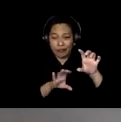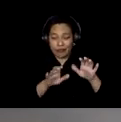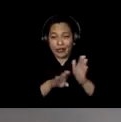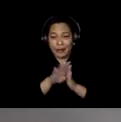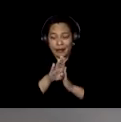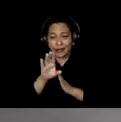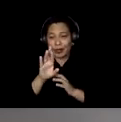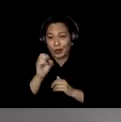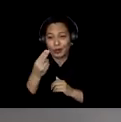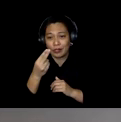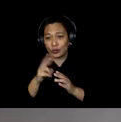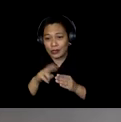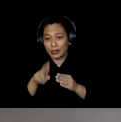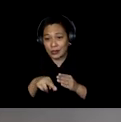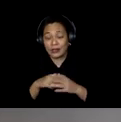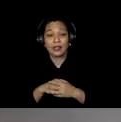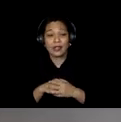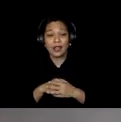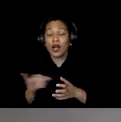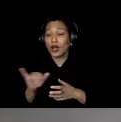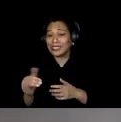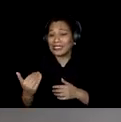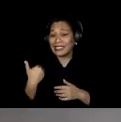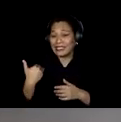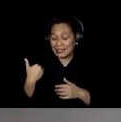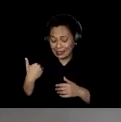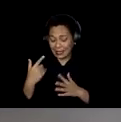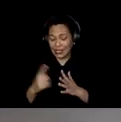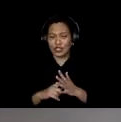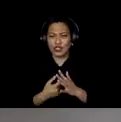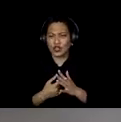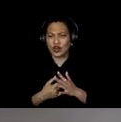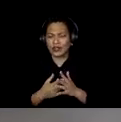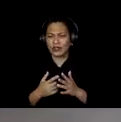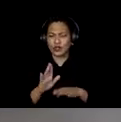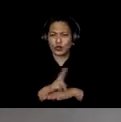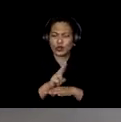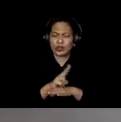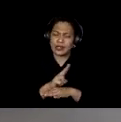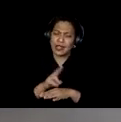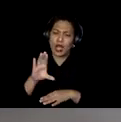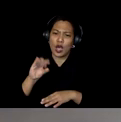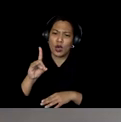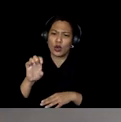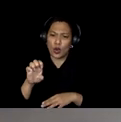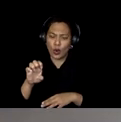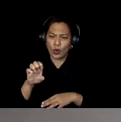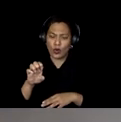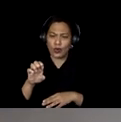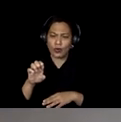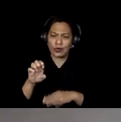recently they also introduced this sort of code markup for movies. So if you're a